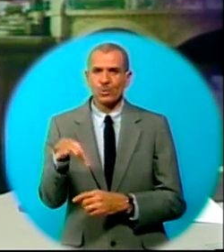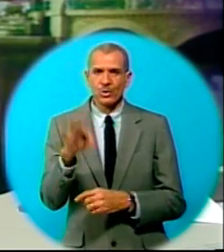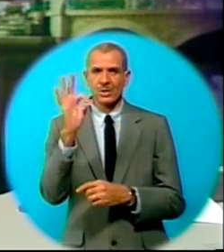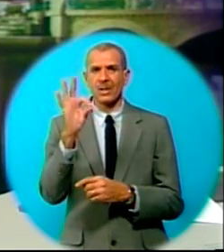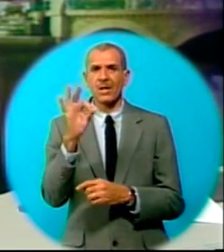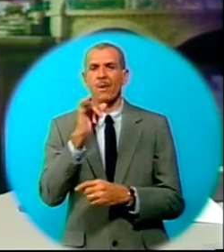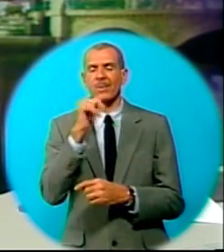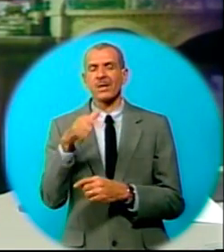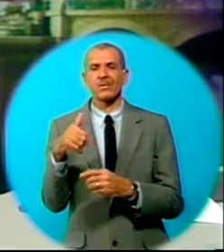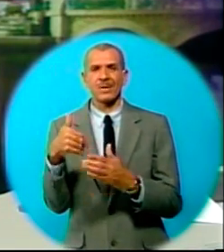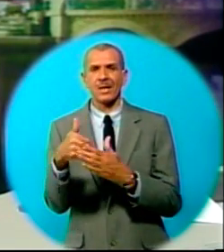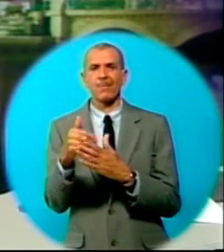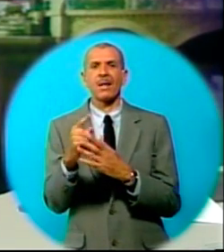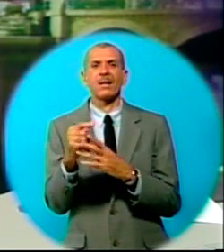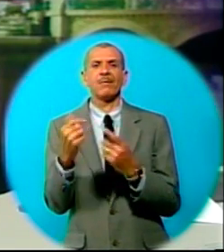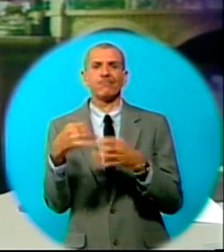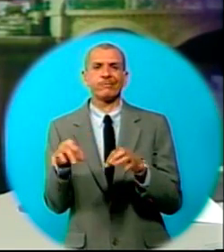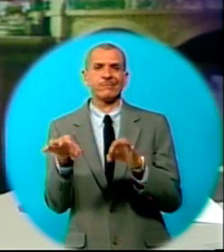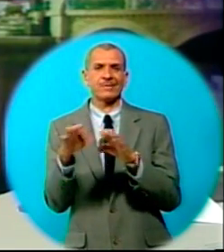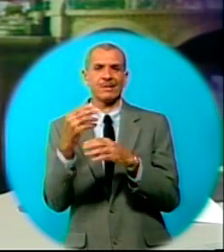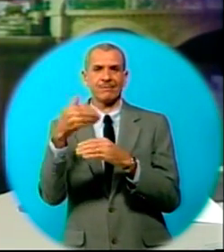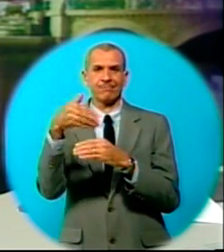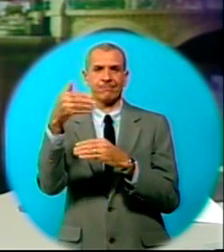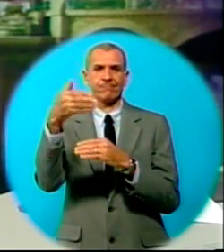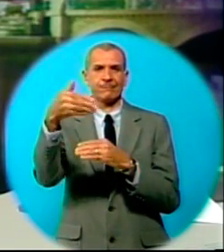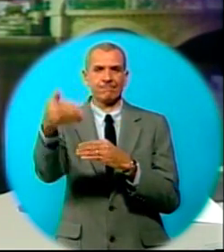of the strides made.